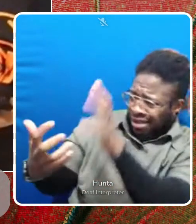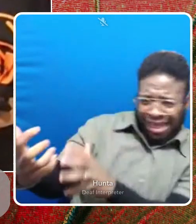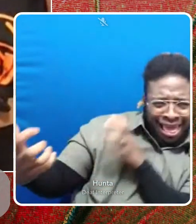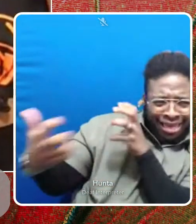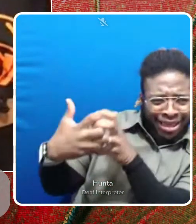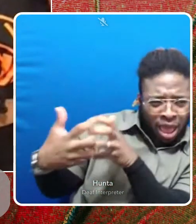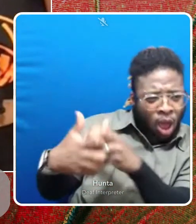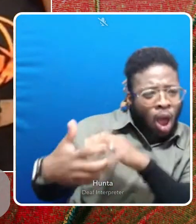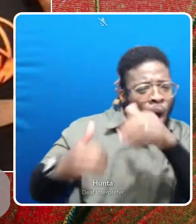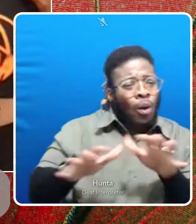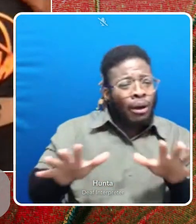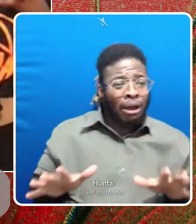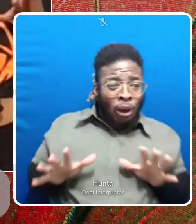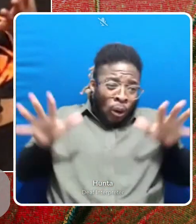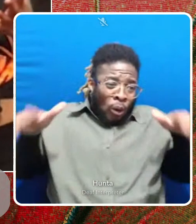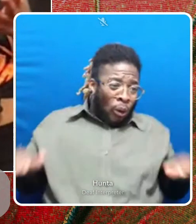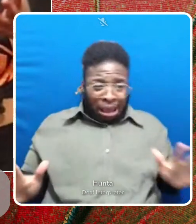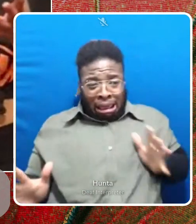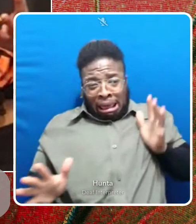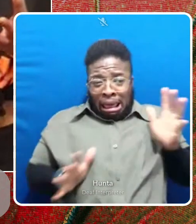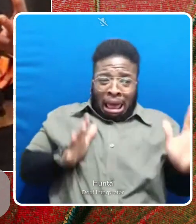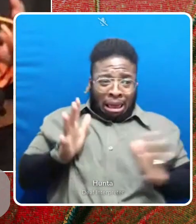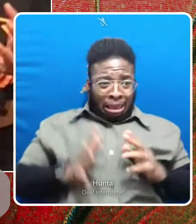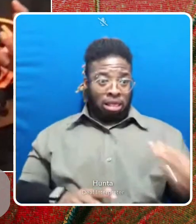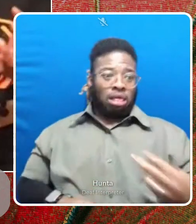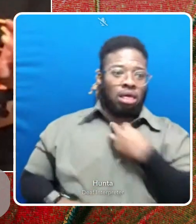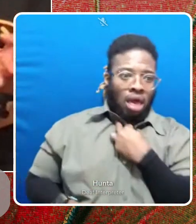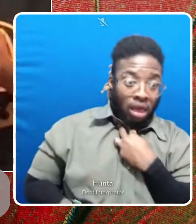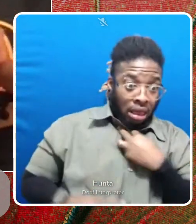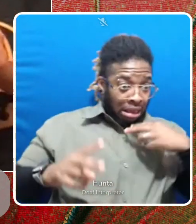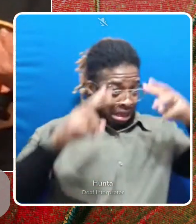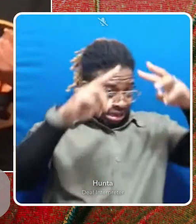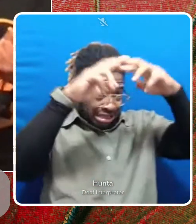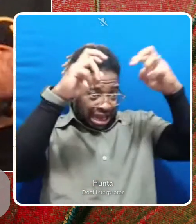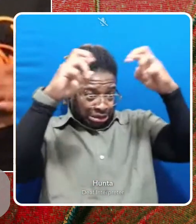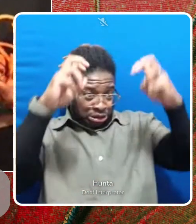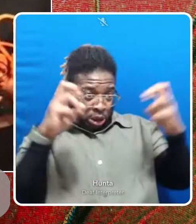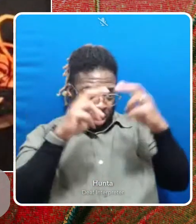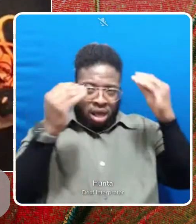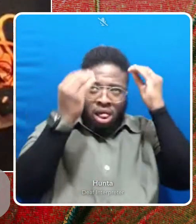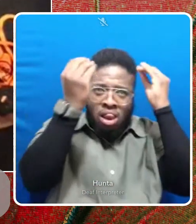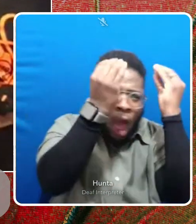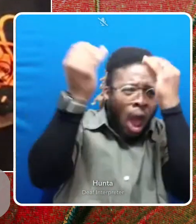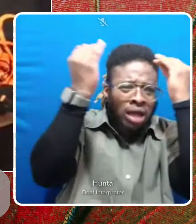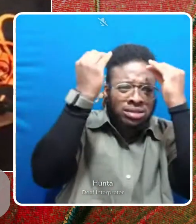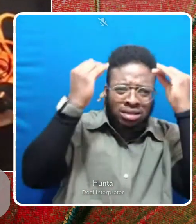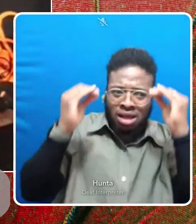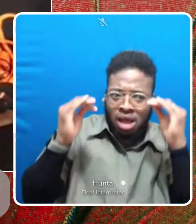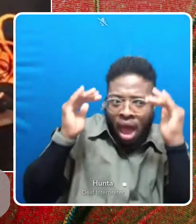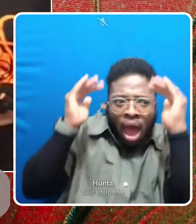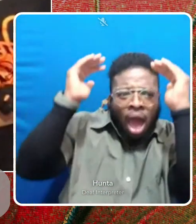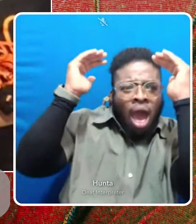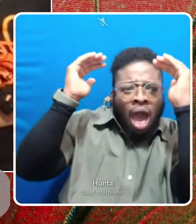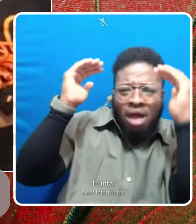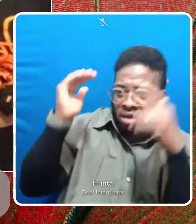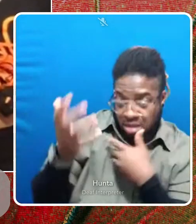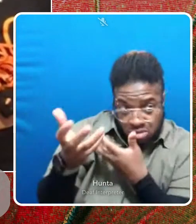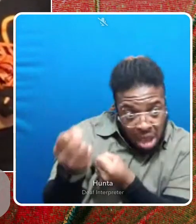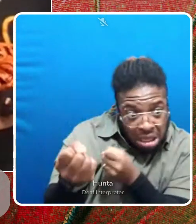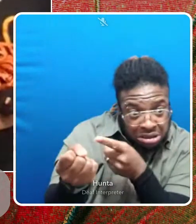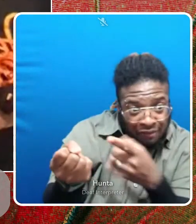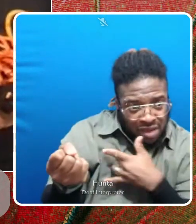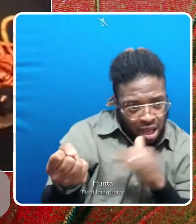the castle of my thoughts, swimming under the sea of my insecurities. I always felt like a fish out of water. I could never be a part